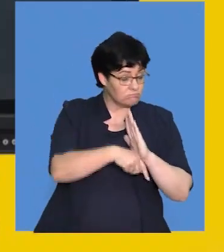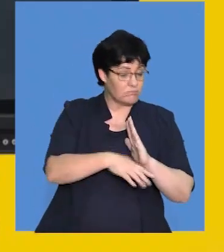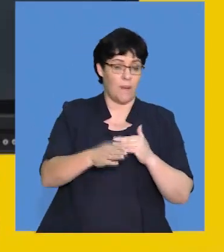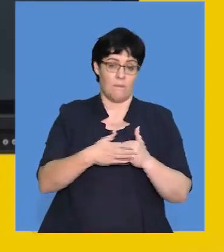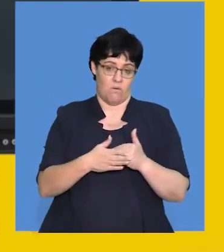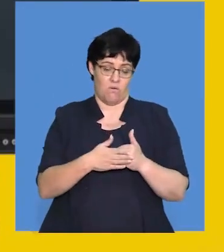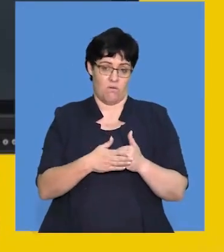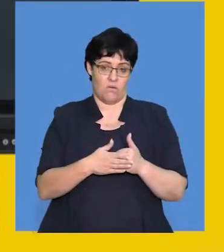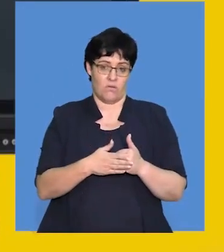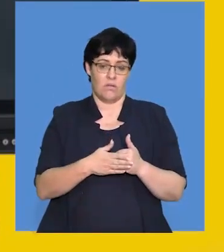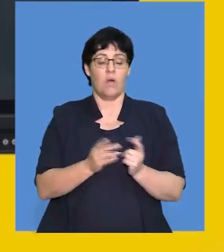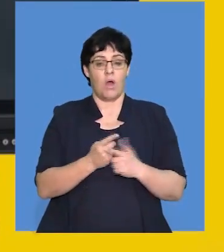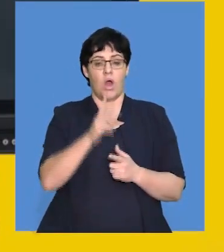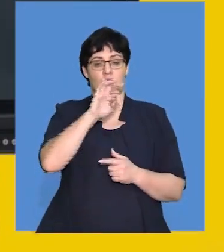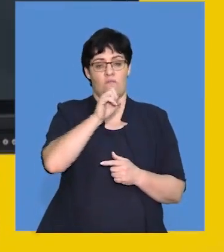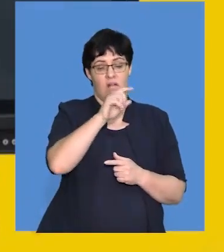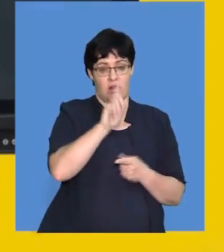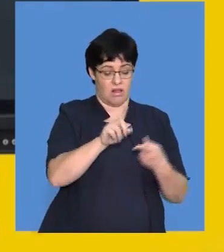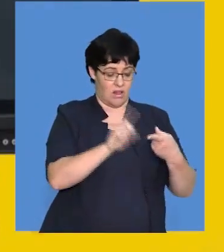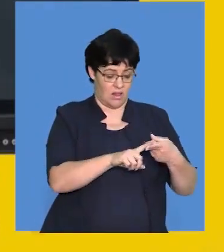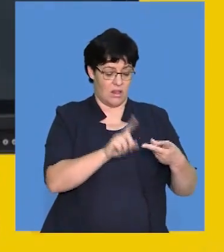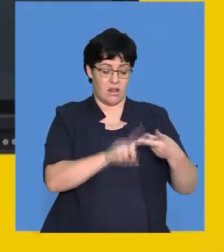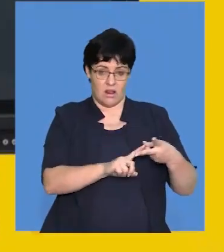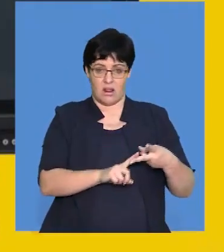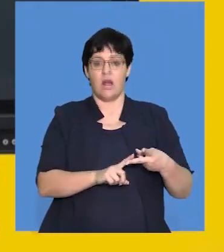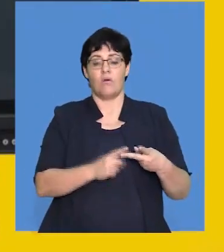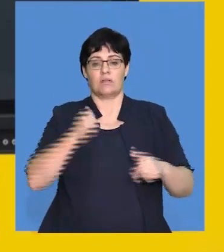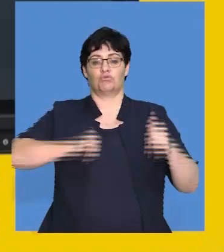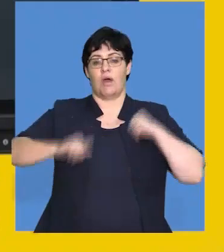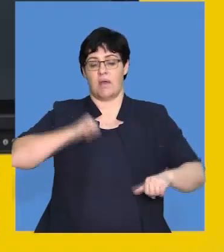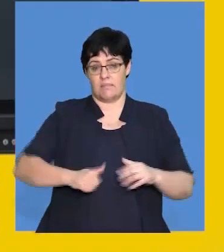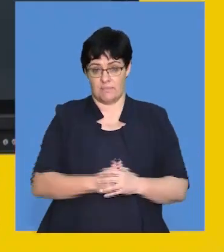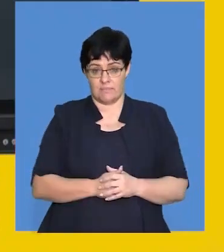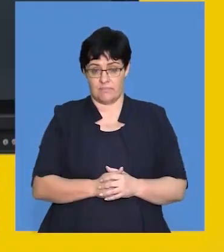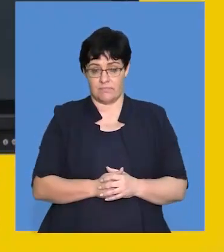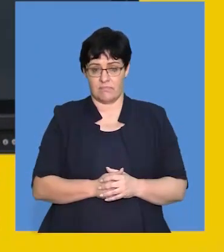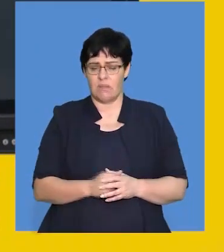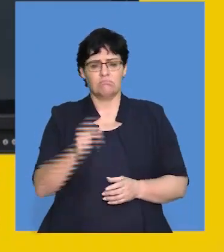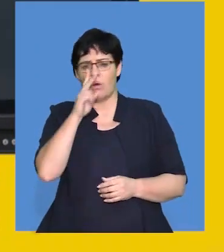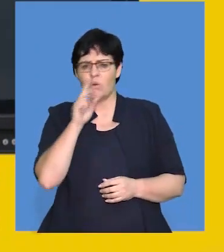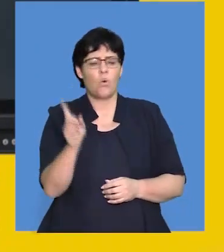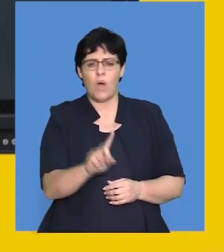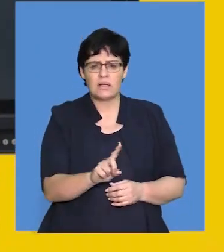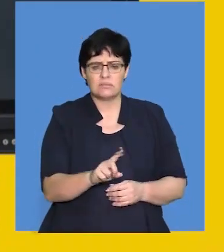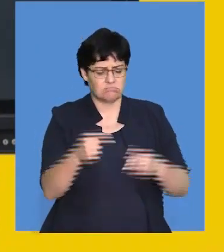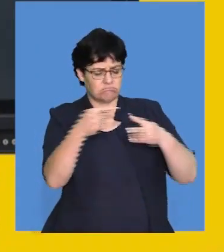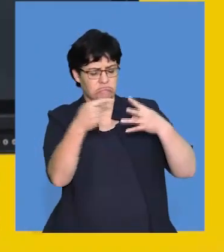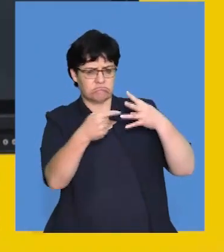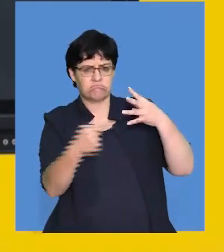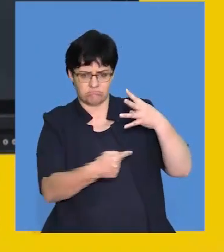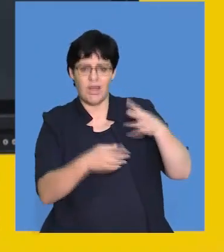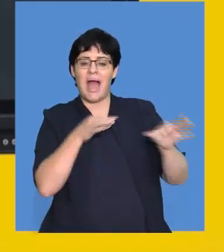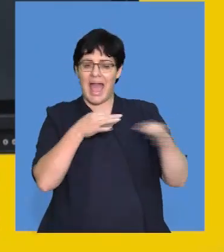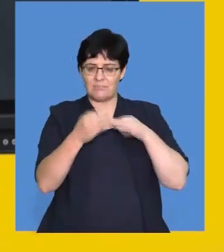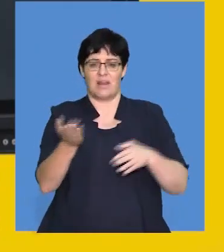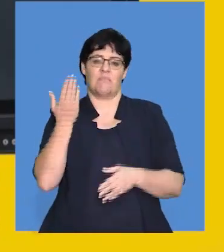with 1 novel as well as 1 drama. And we will be looking at the aspects that I stated